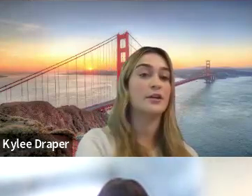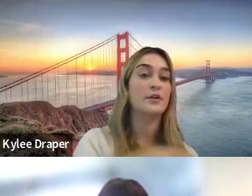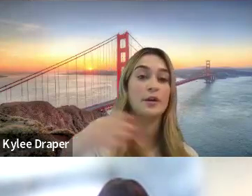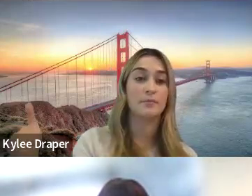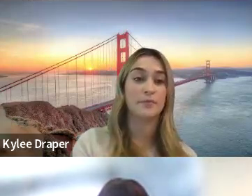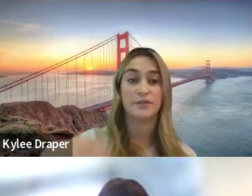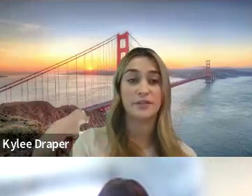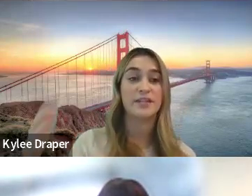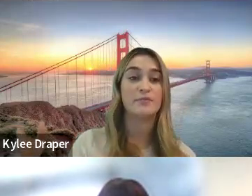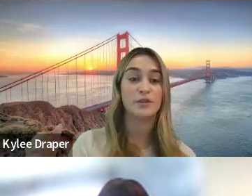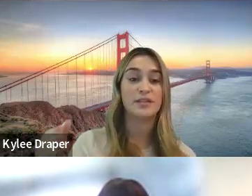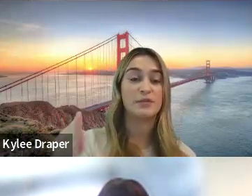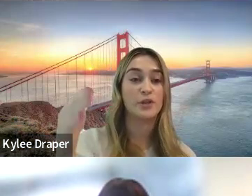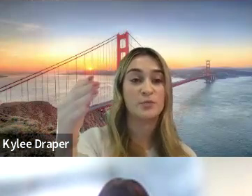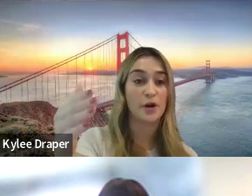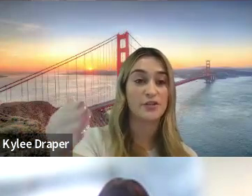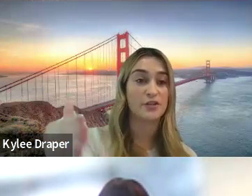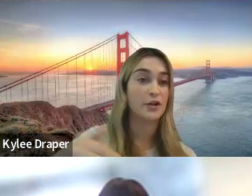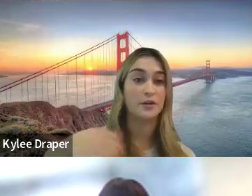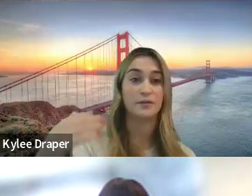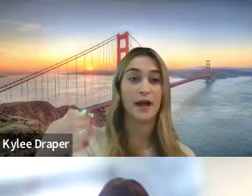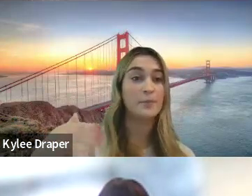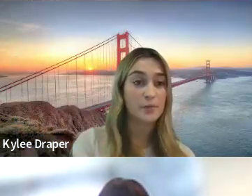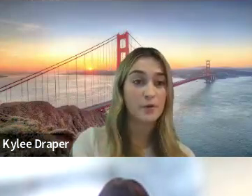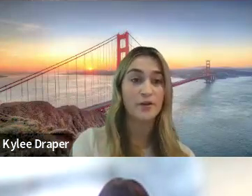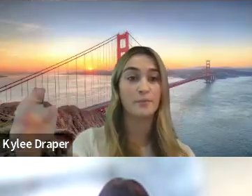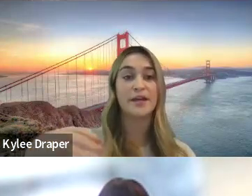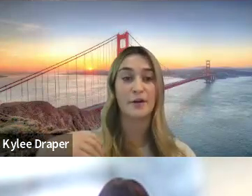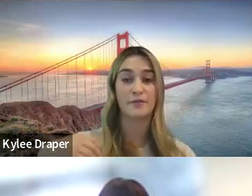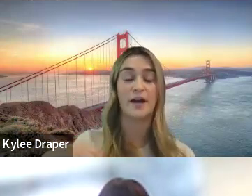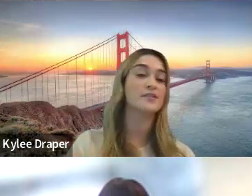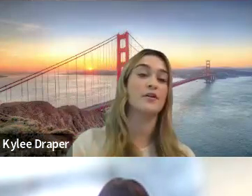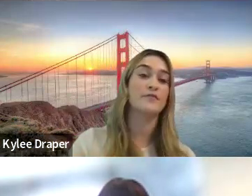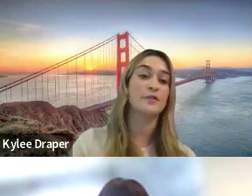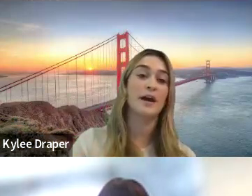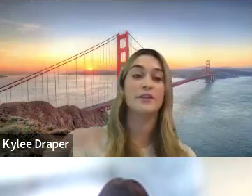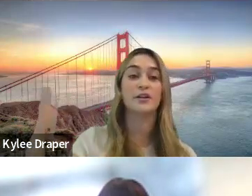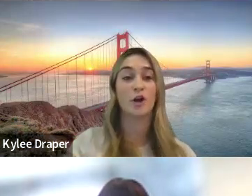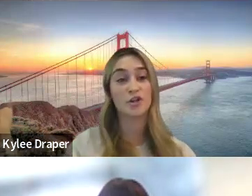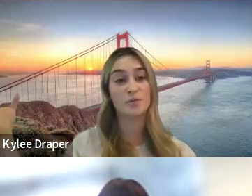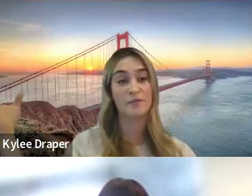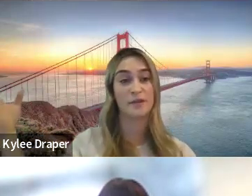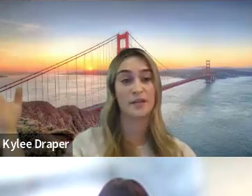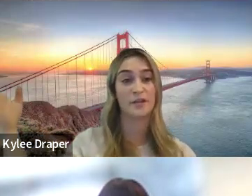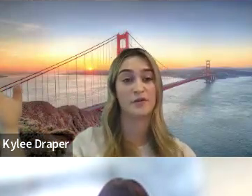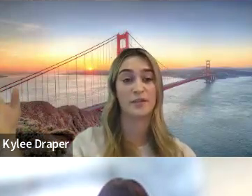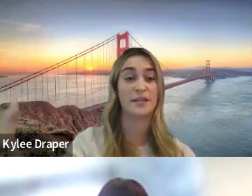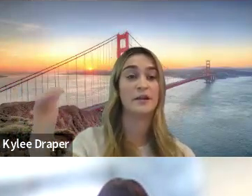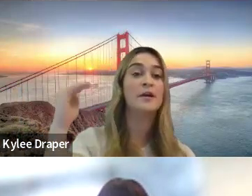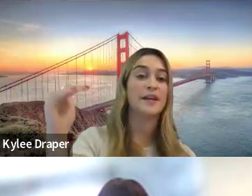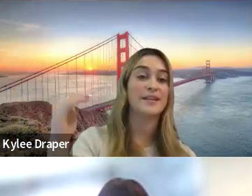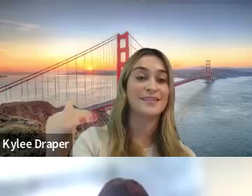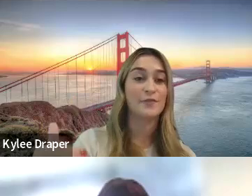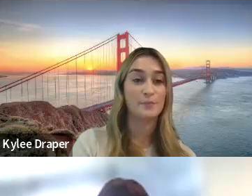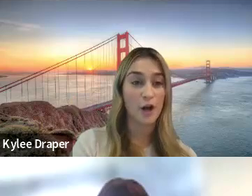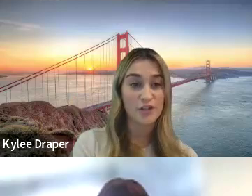is, the team would see which parts are applicable and pick out of that. So if you have like a large amount of money you're